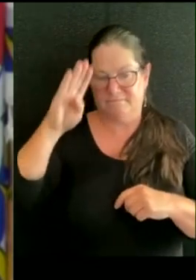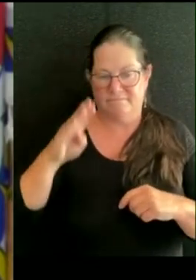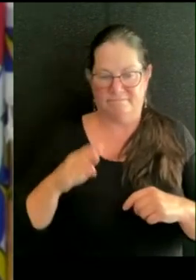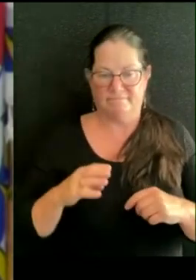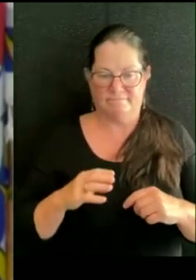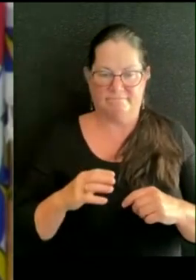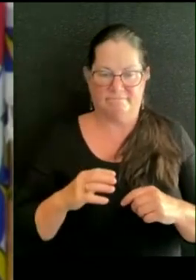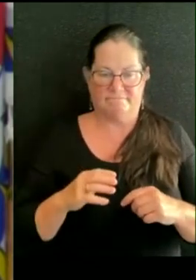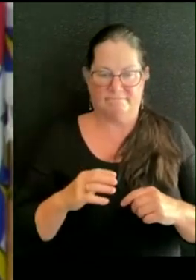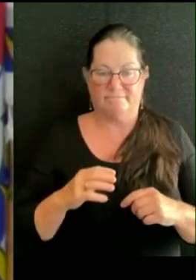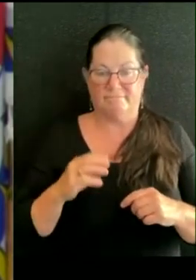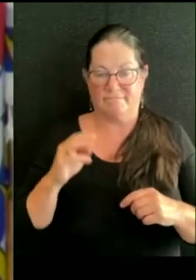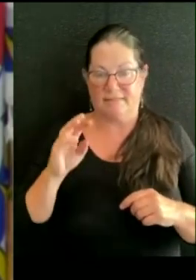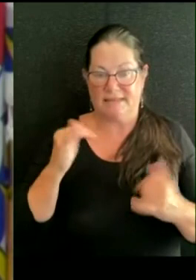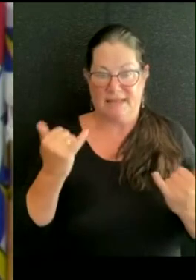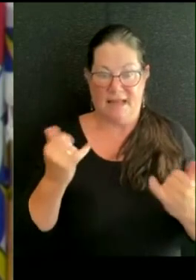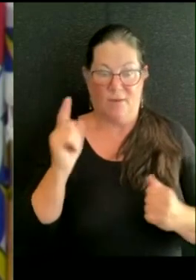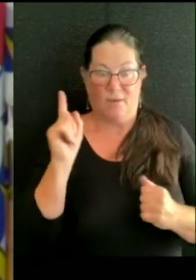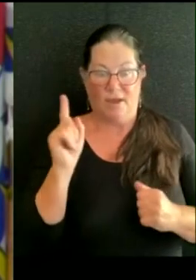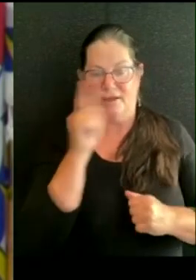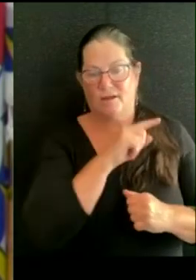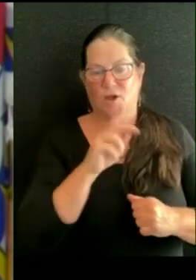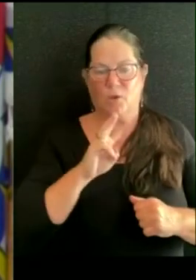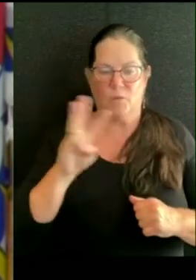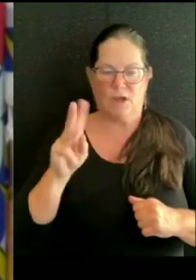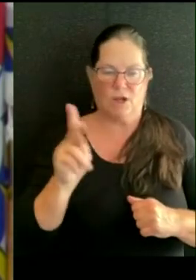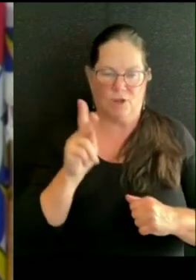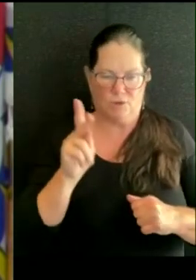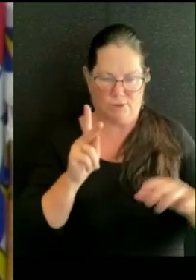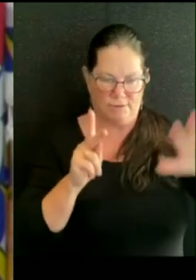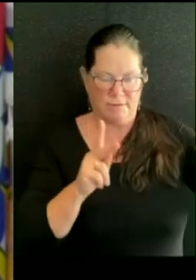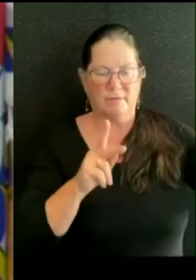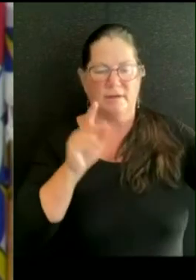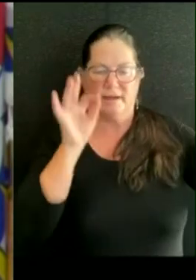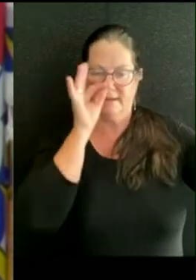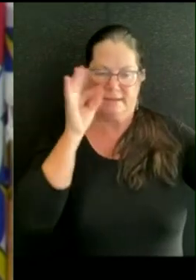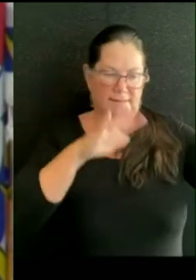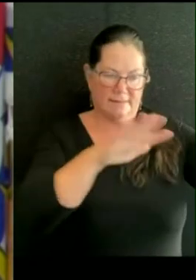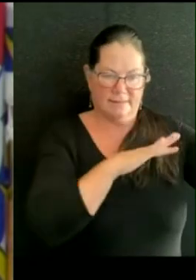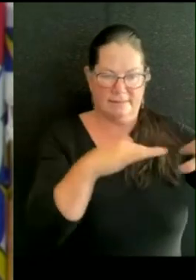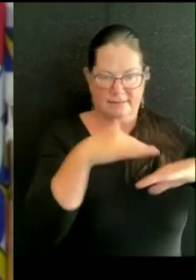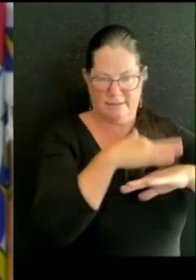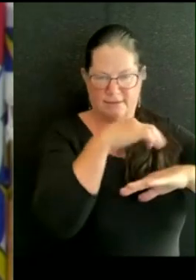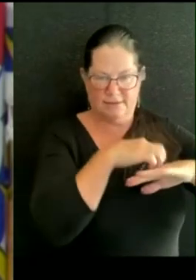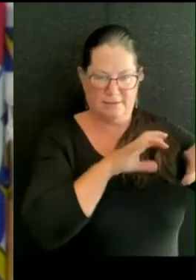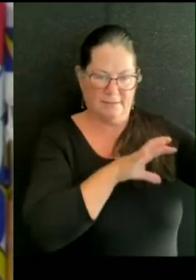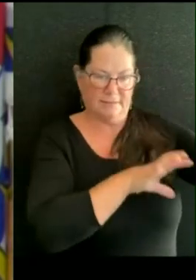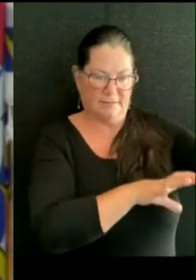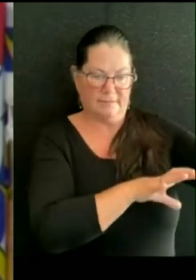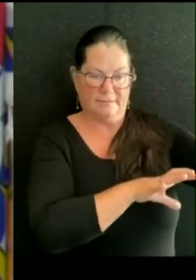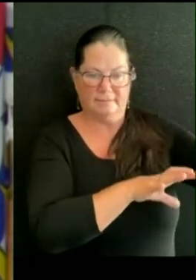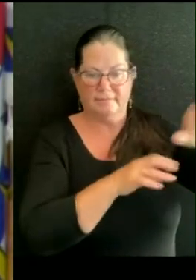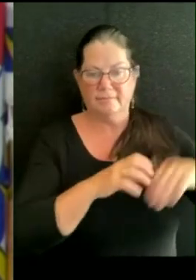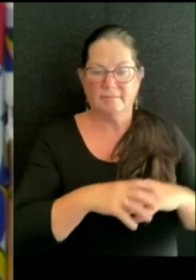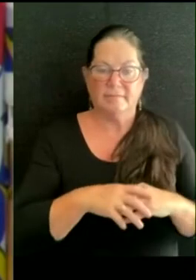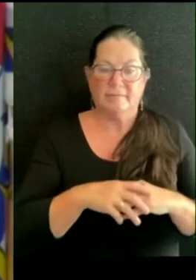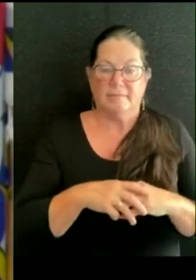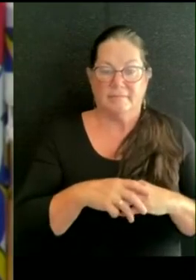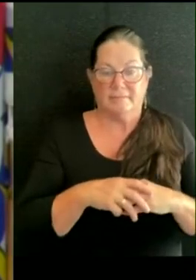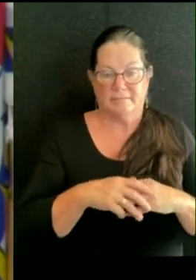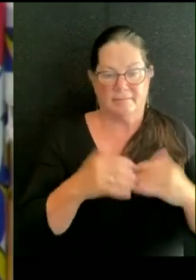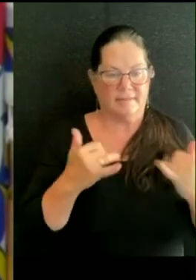Nation structural fire department response. Today, as you've heard, is a day of continued